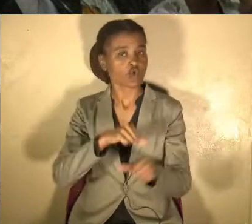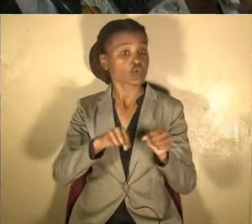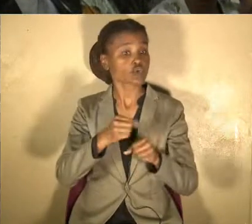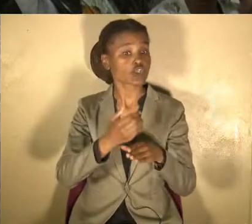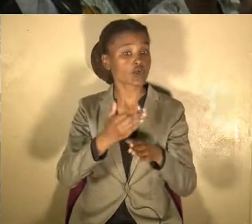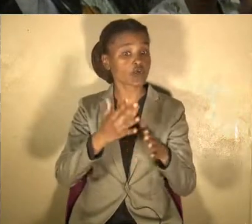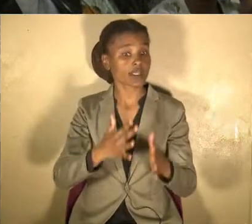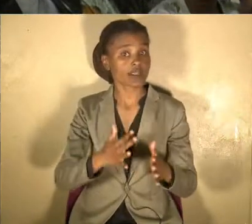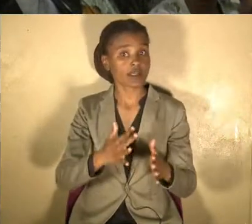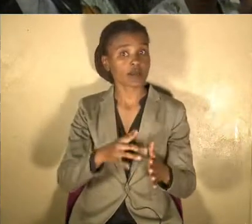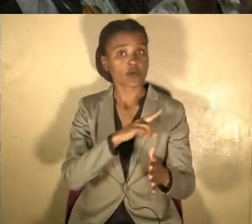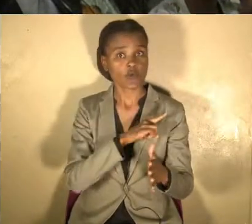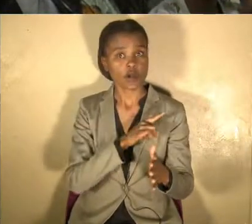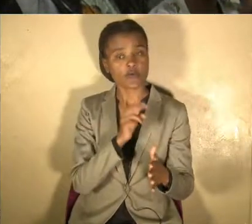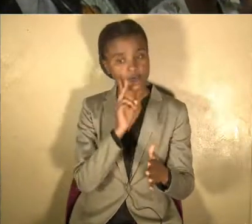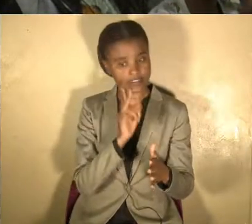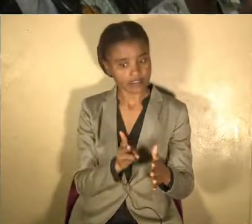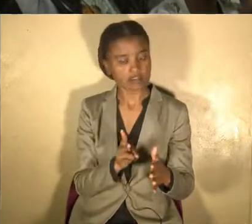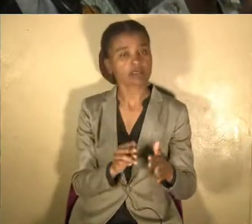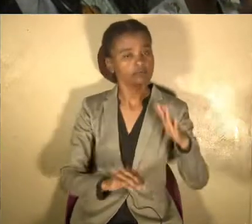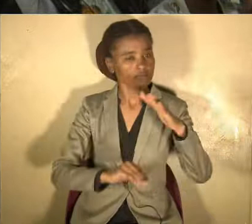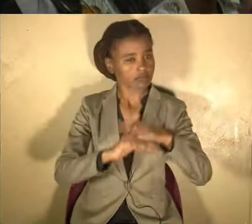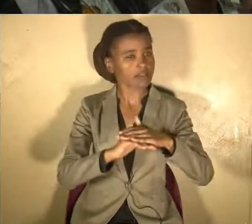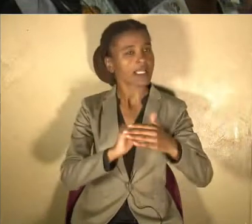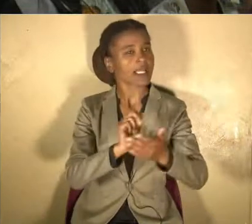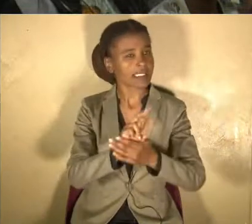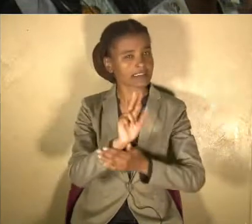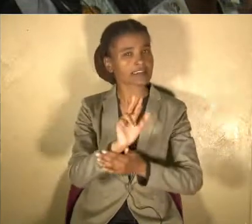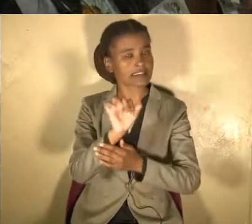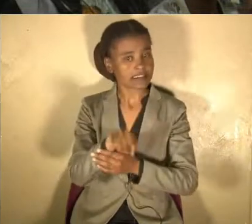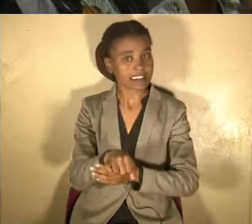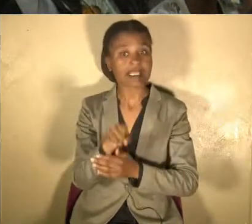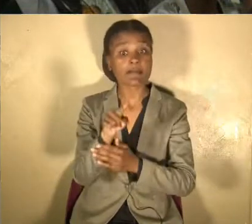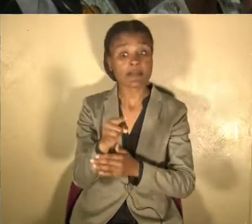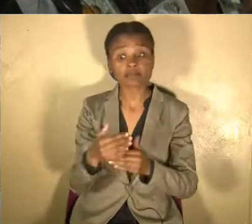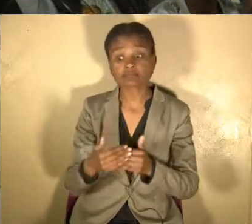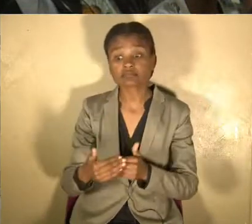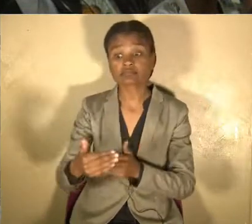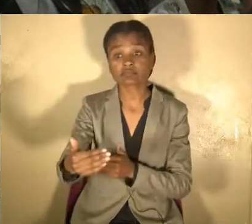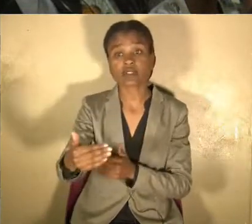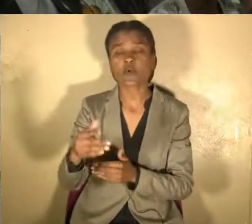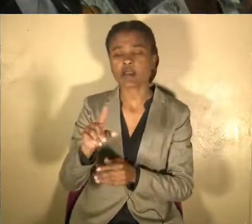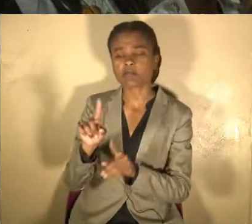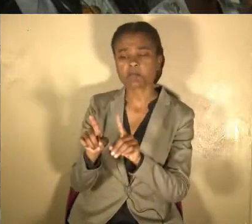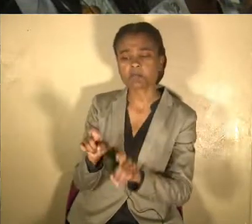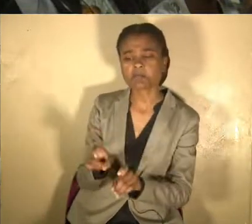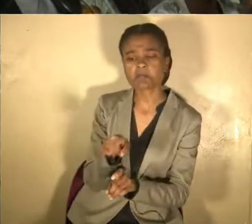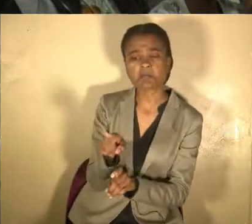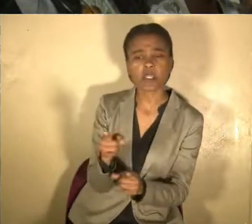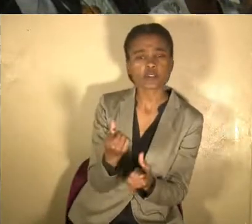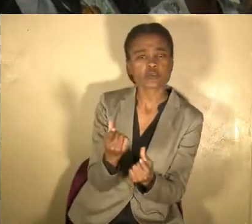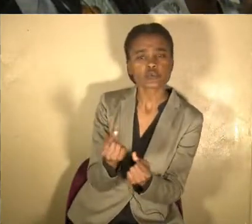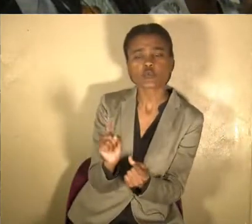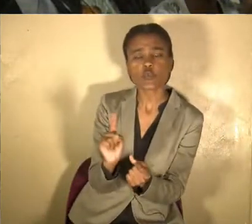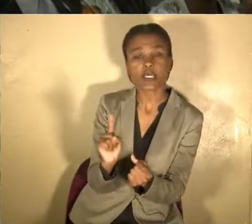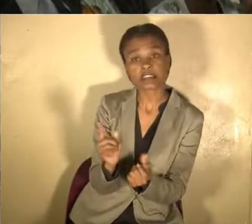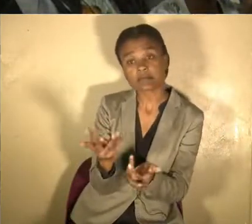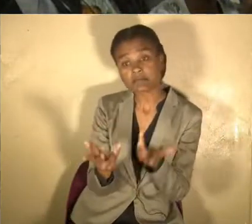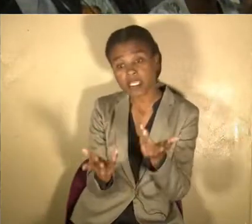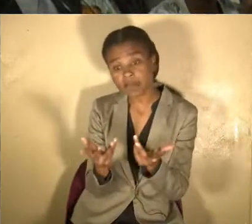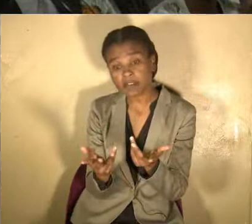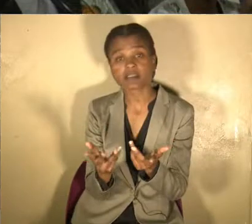ngwana a tshwara 18 ra itse gore ngwana ona re tlo etsang ka ene or batla go ya university e feng or eng. Re ba linka gape